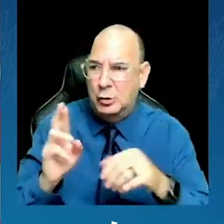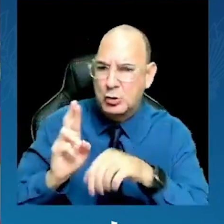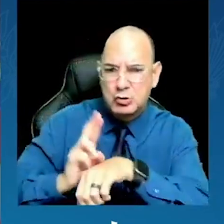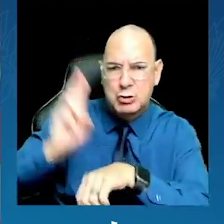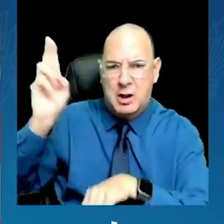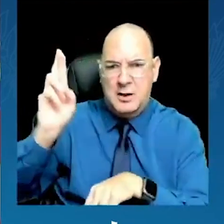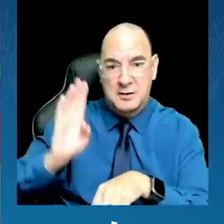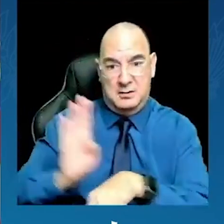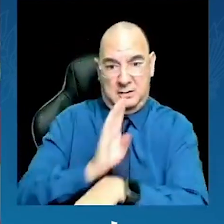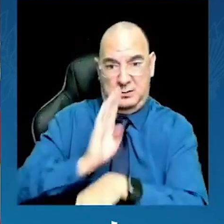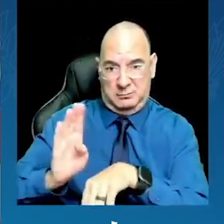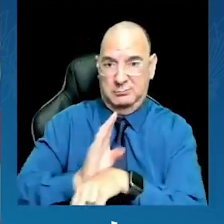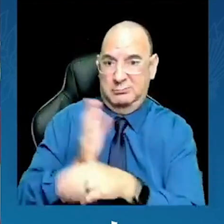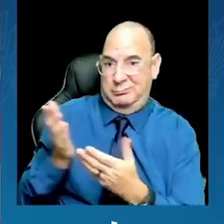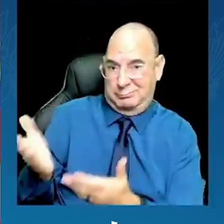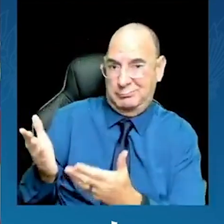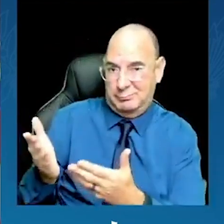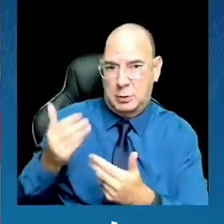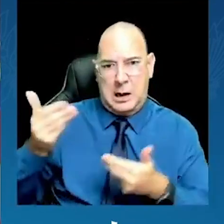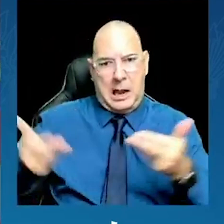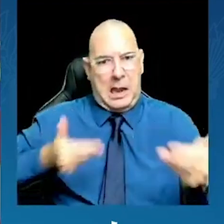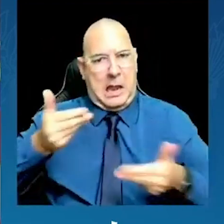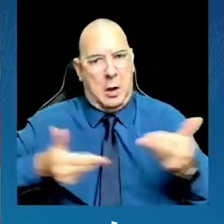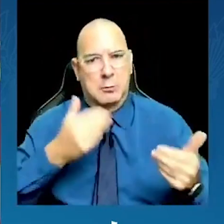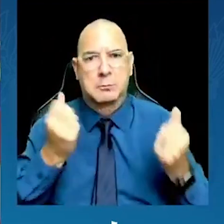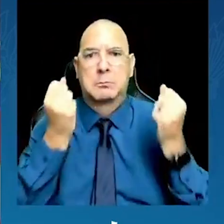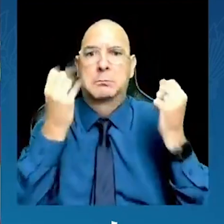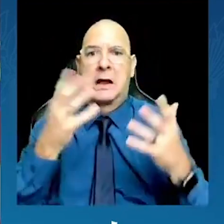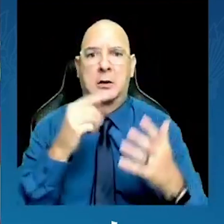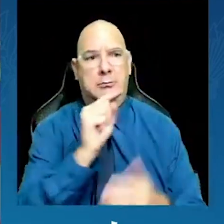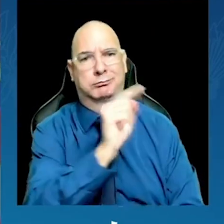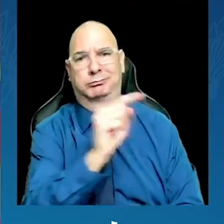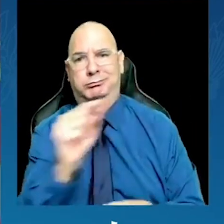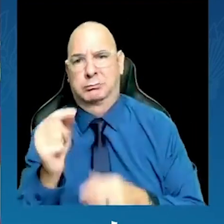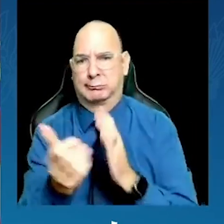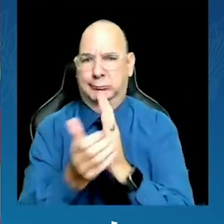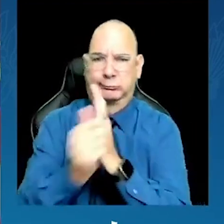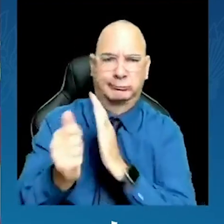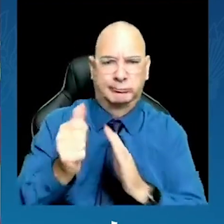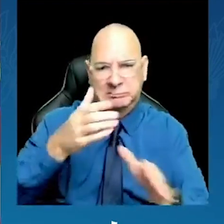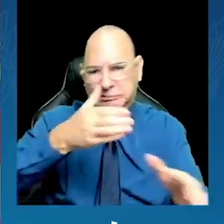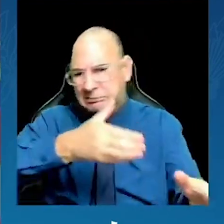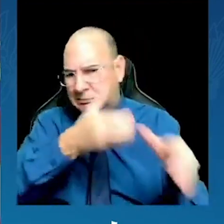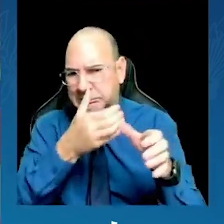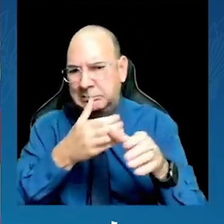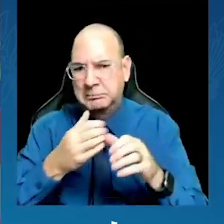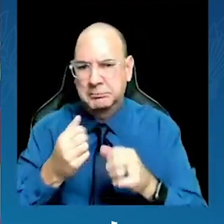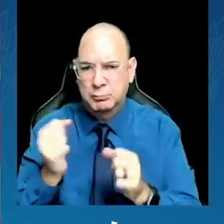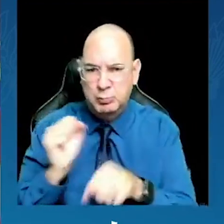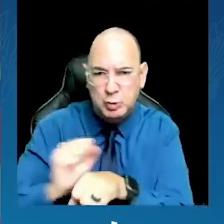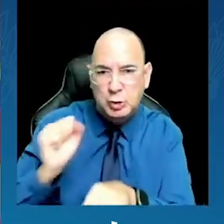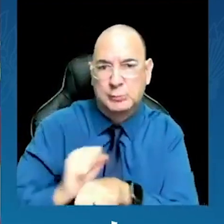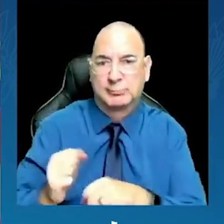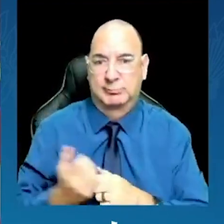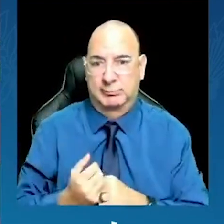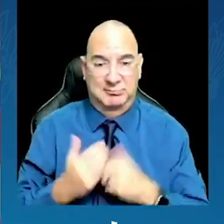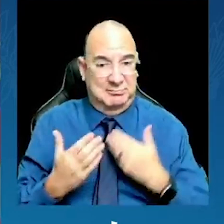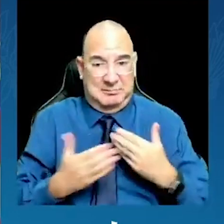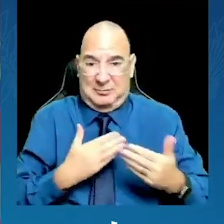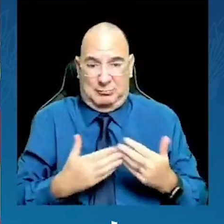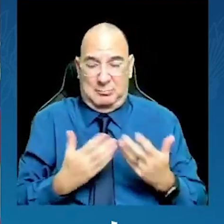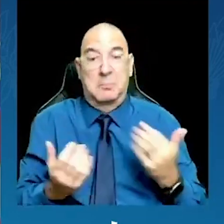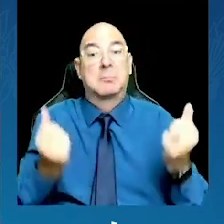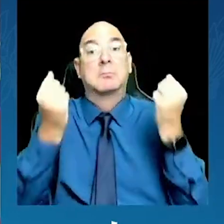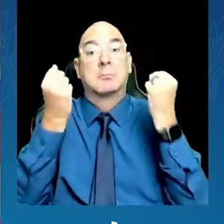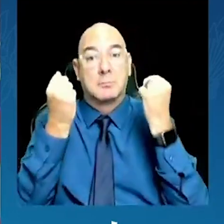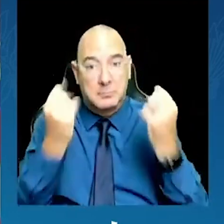thousands of skilled technical workers. Even so, there are thousands more jobs for